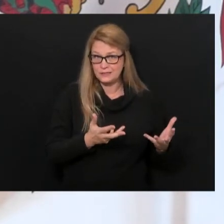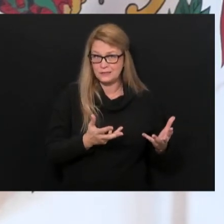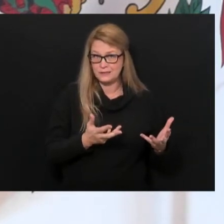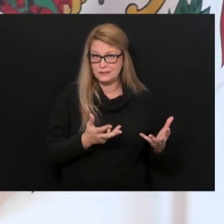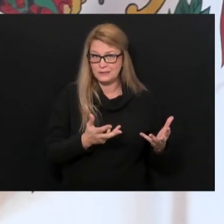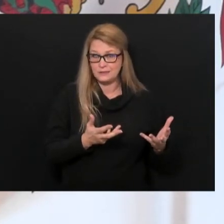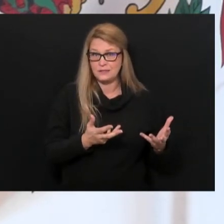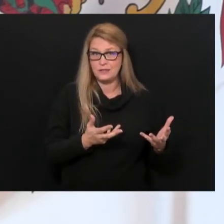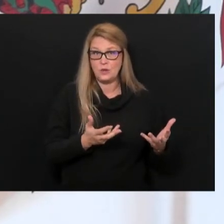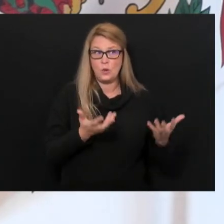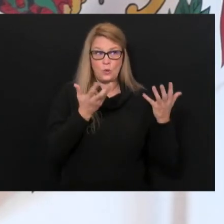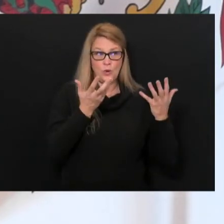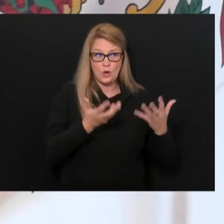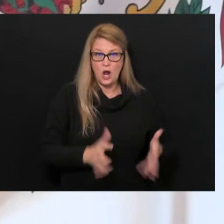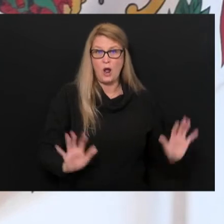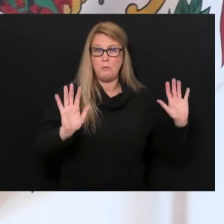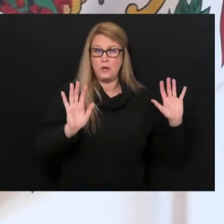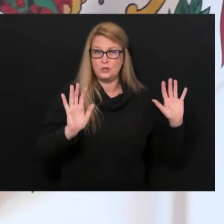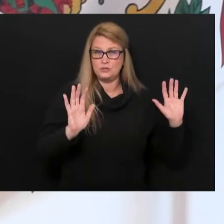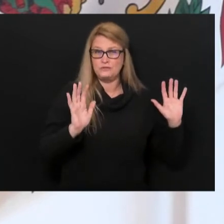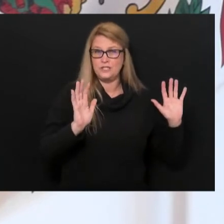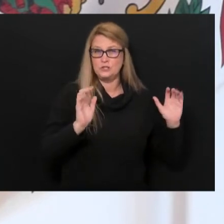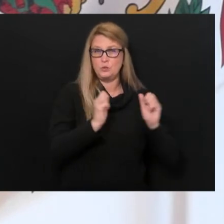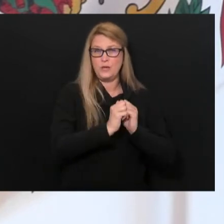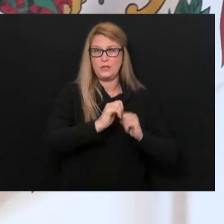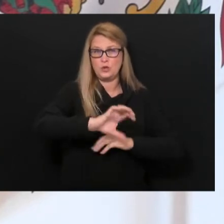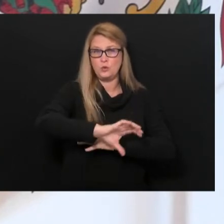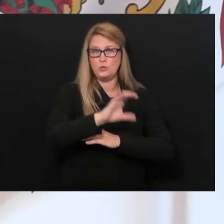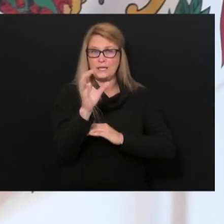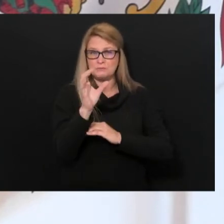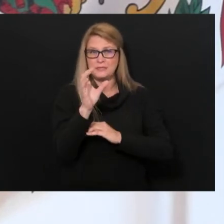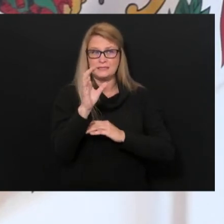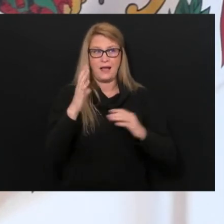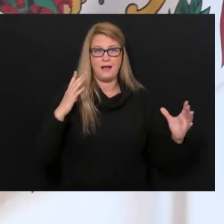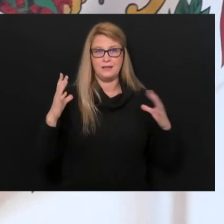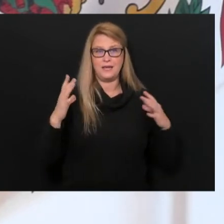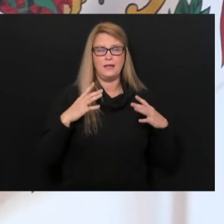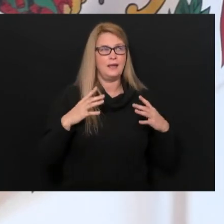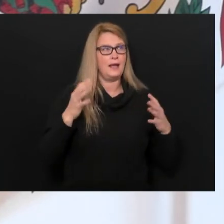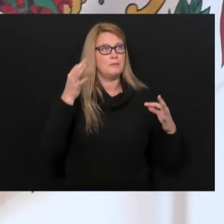practical purposes, the Christmas holiday, and what are we going to do about going back to school?